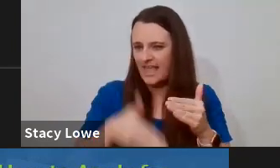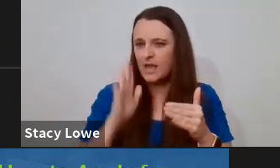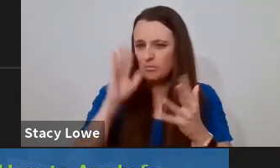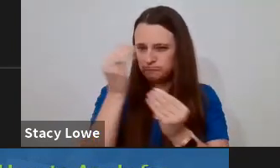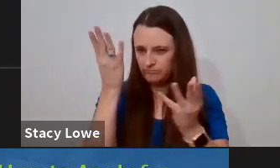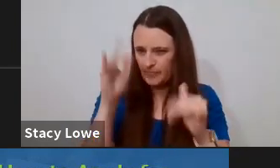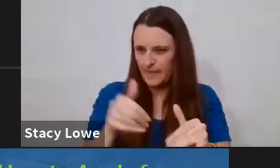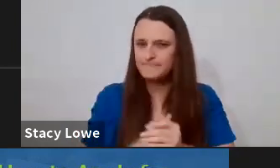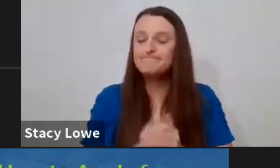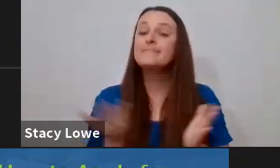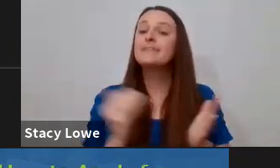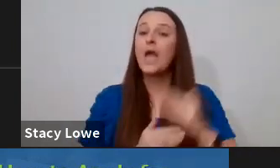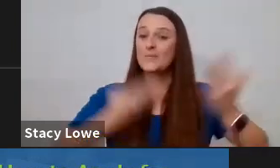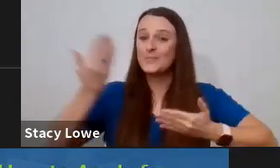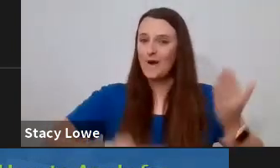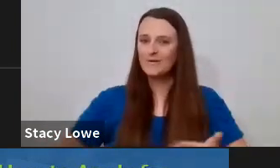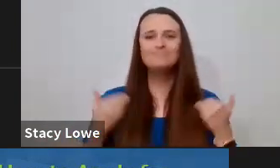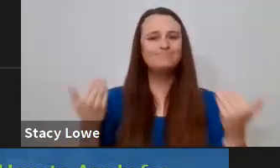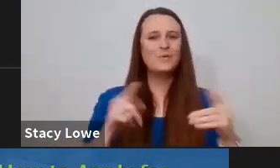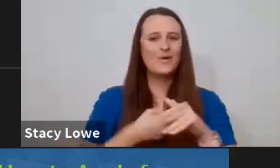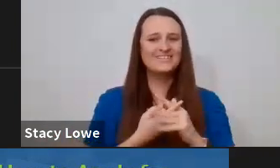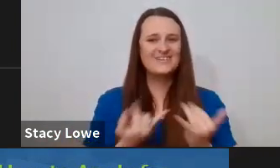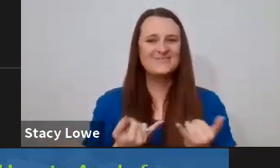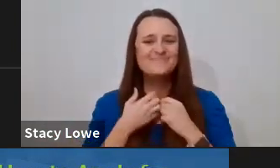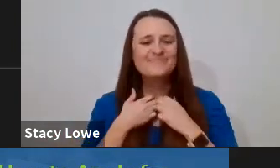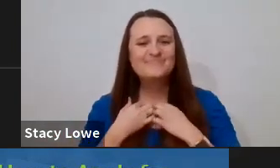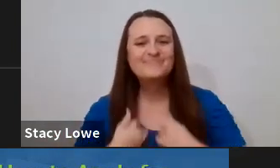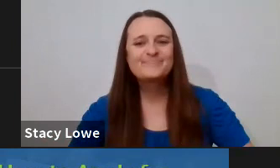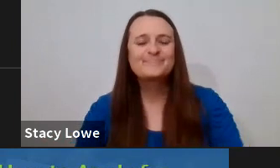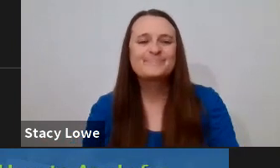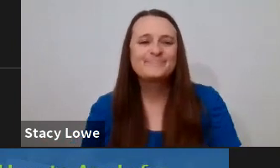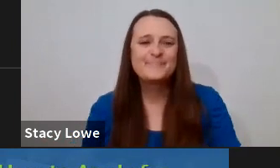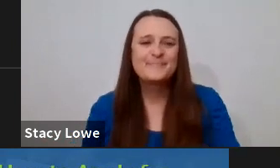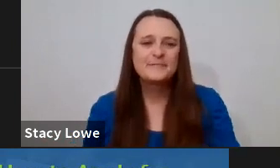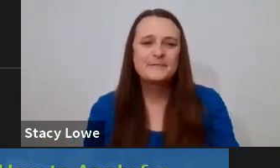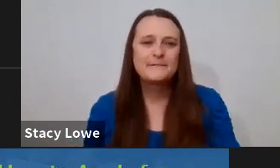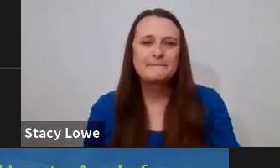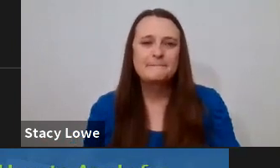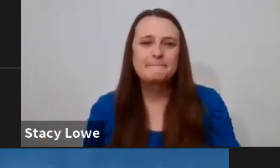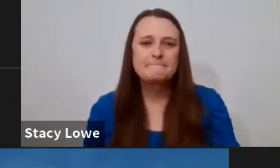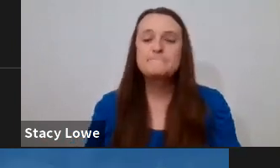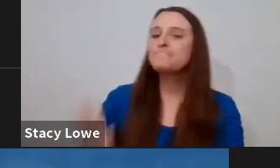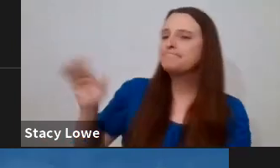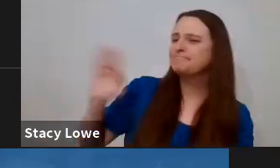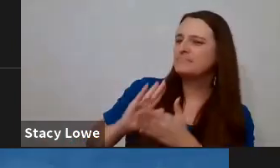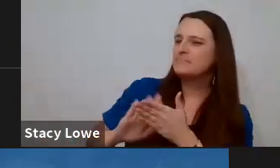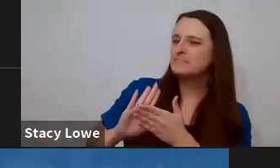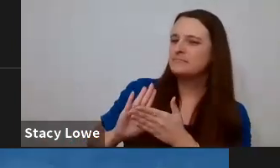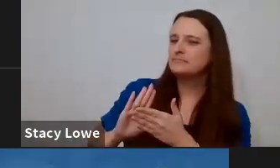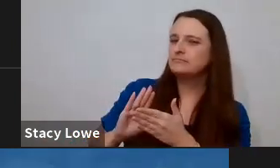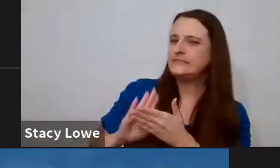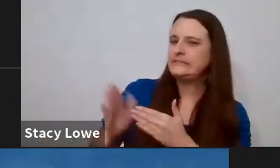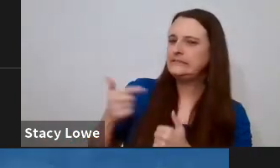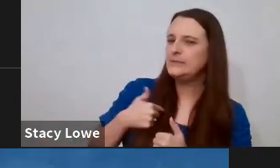again, welcome everyone. Let's get started. Mrs. Phillips, excuse me, you're